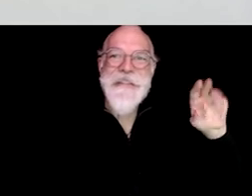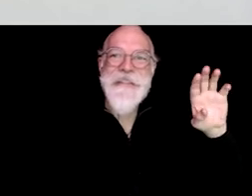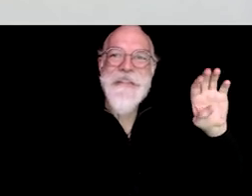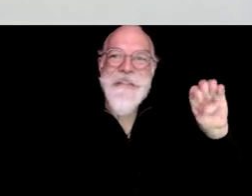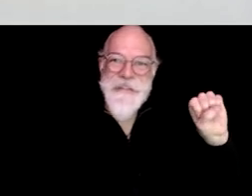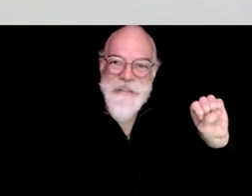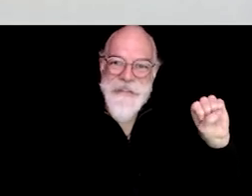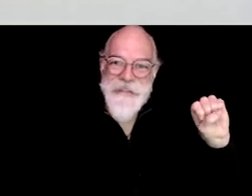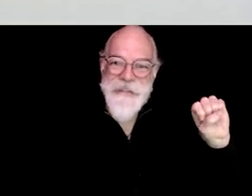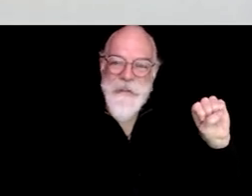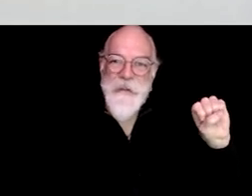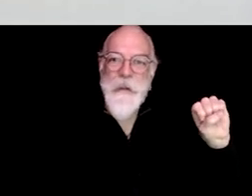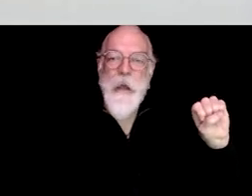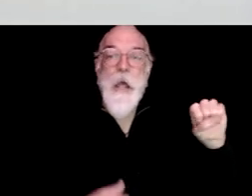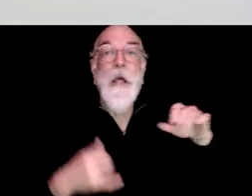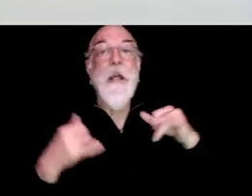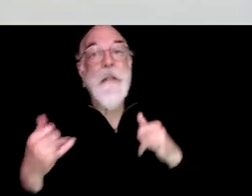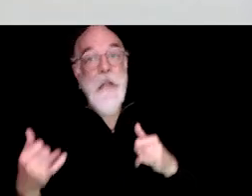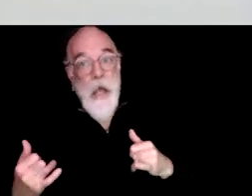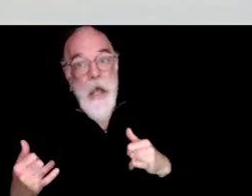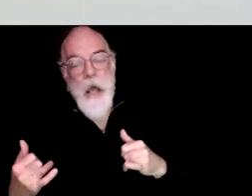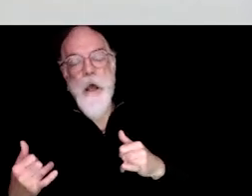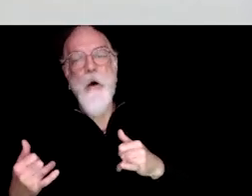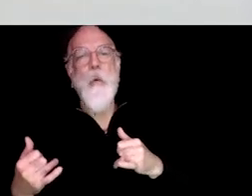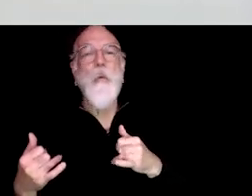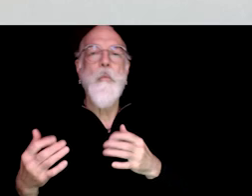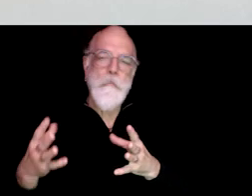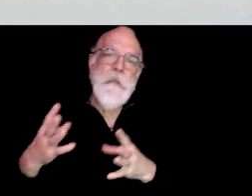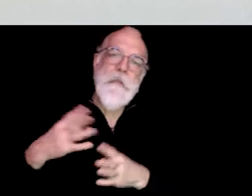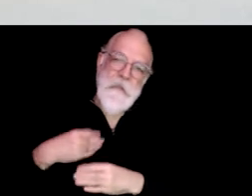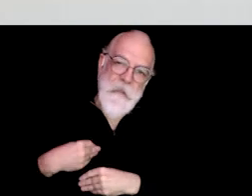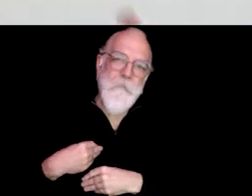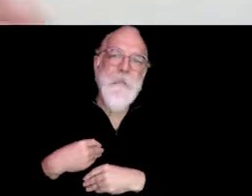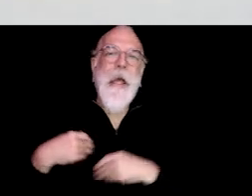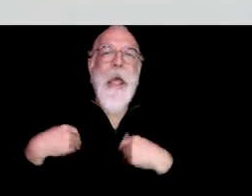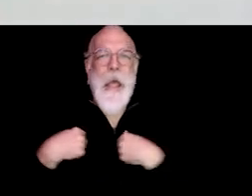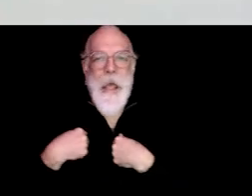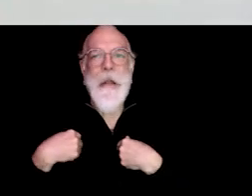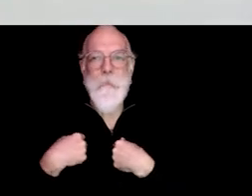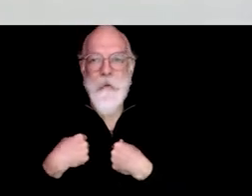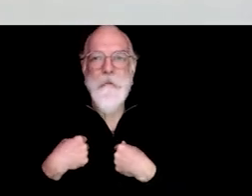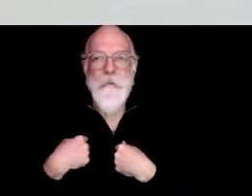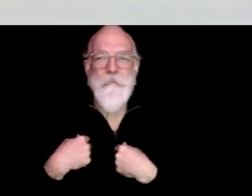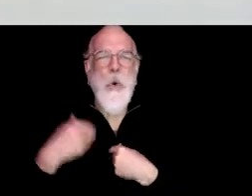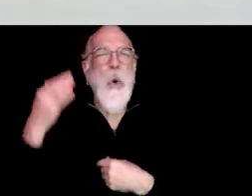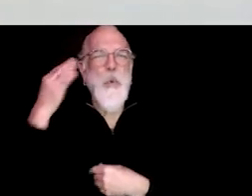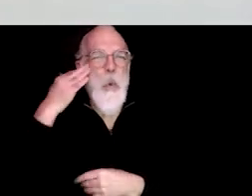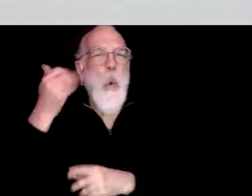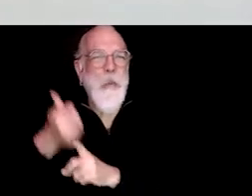sentient, and how that shift might have occurred and how we can kind of push